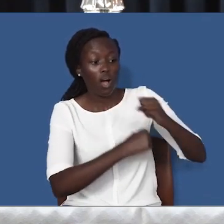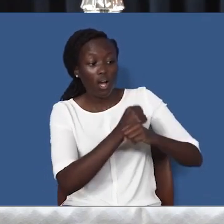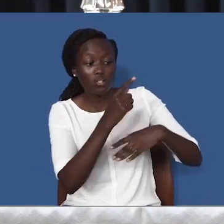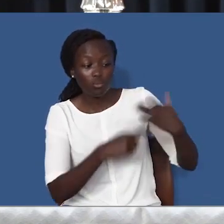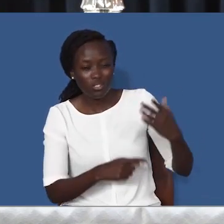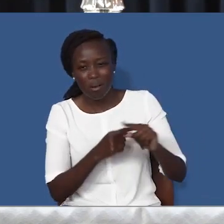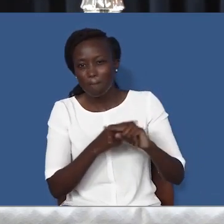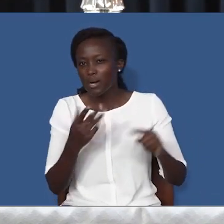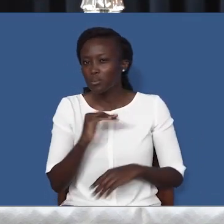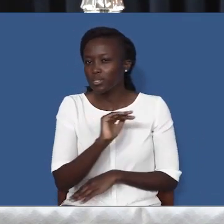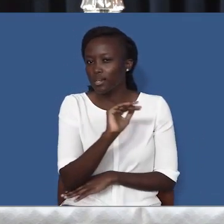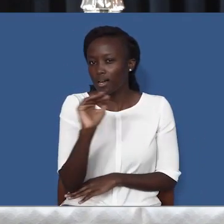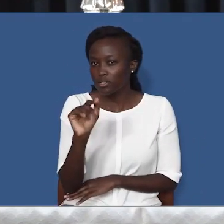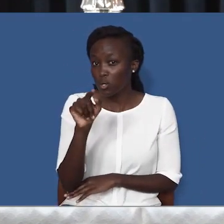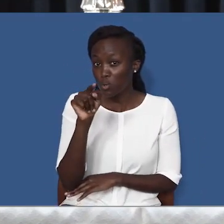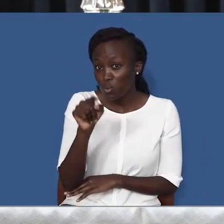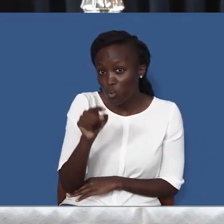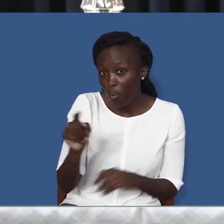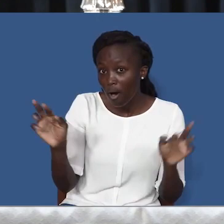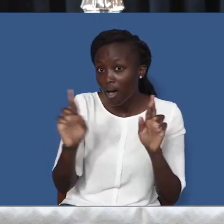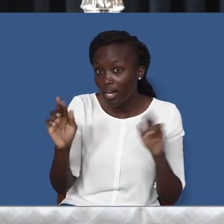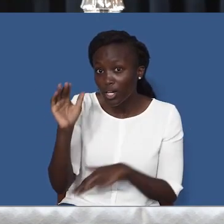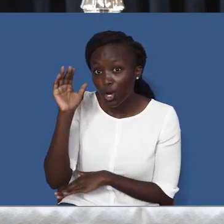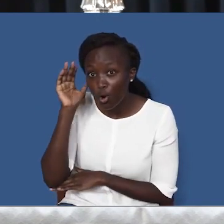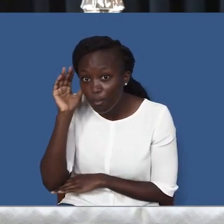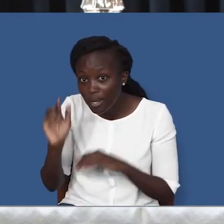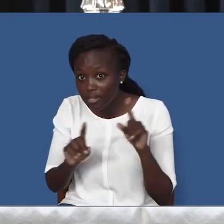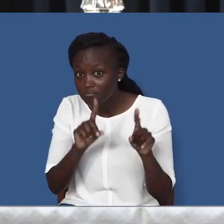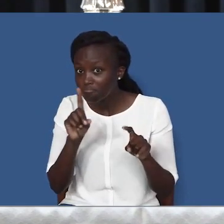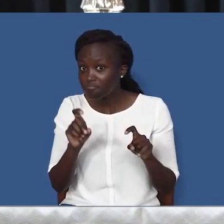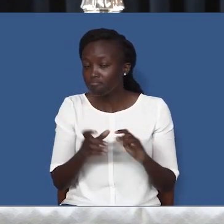is, have you set yourself to obey him?